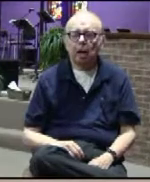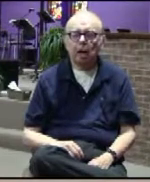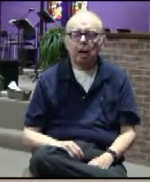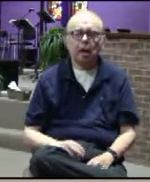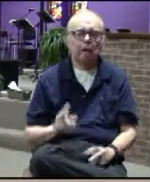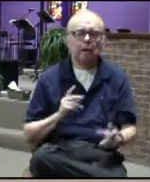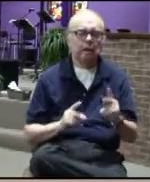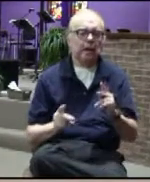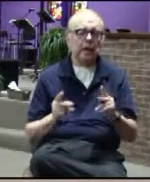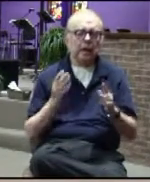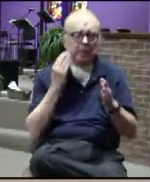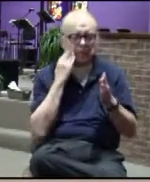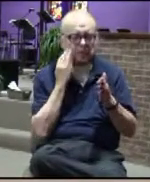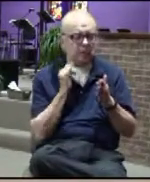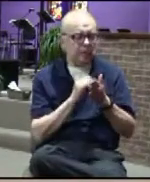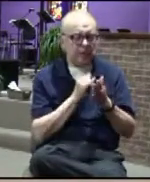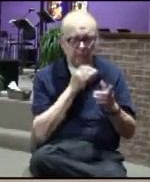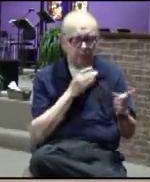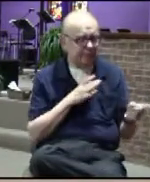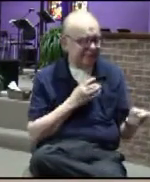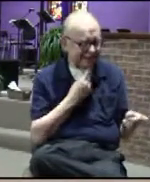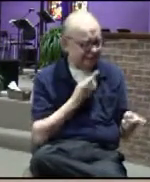and the people that knew her said